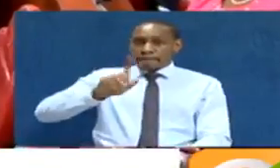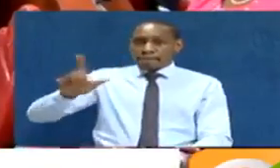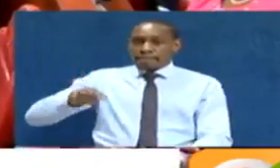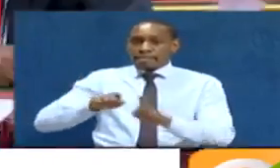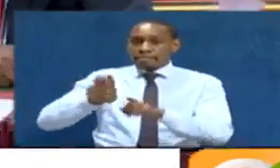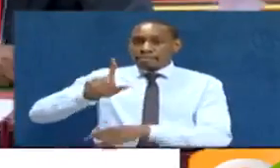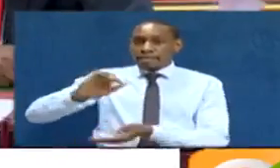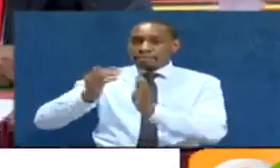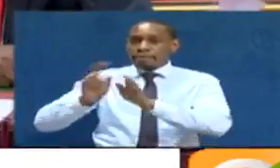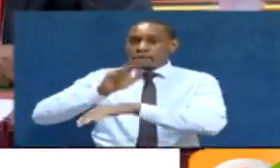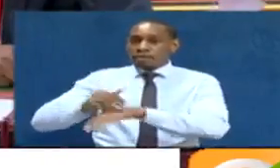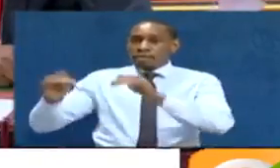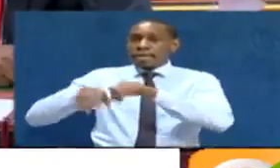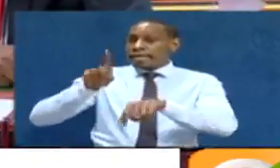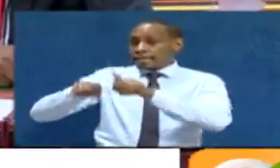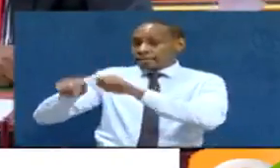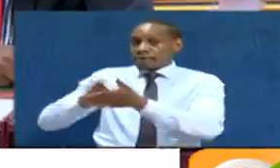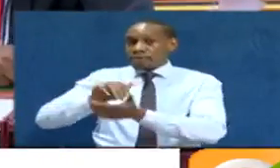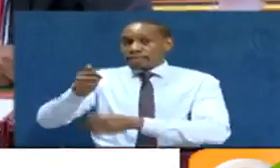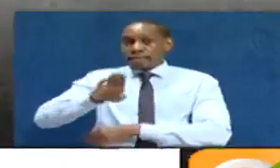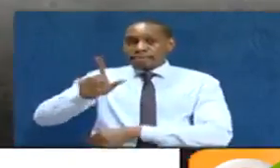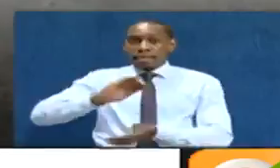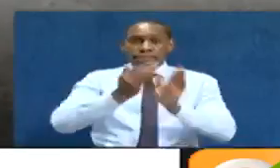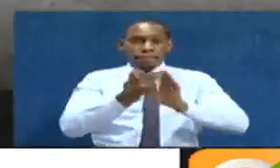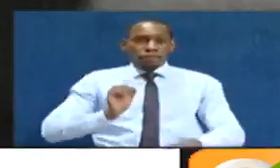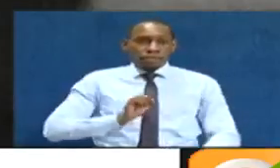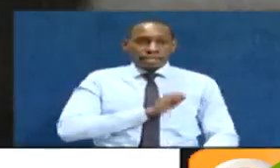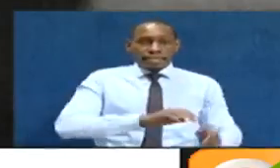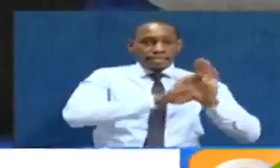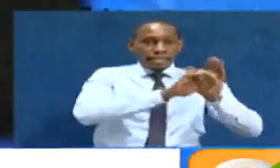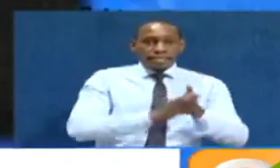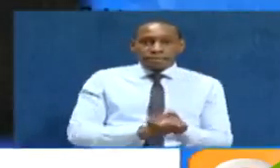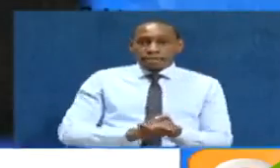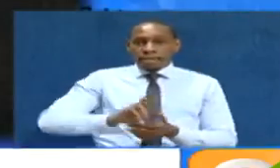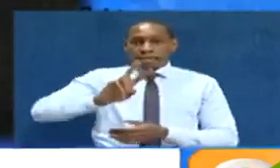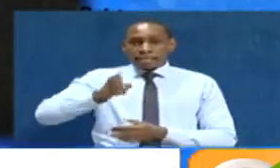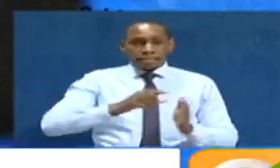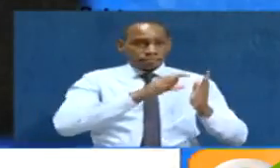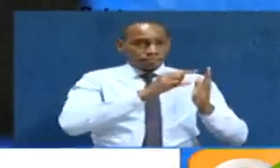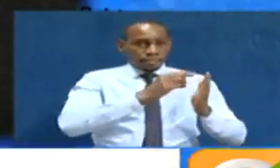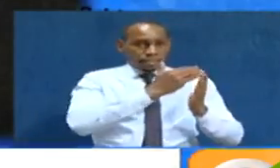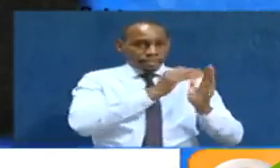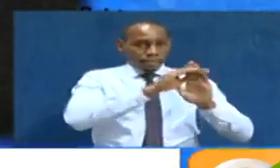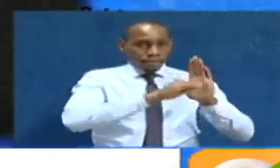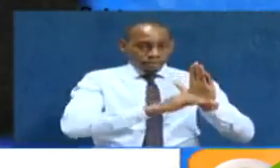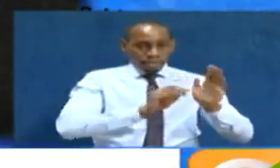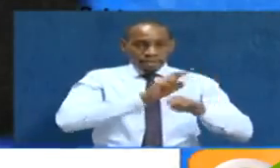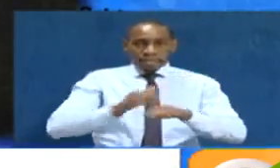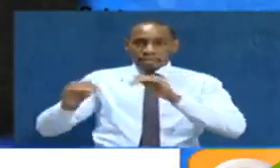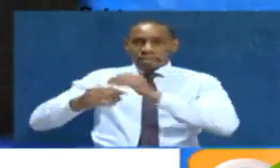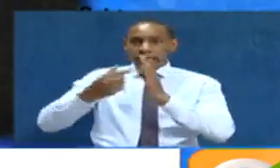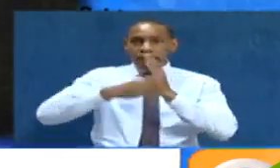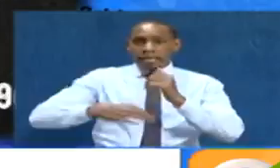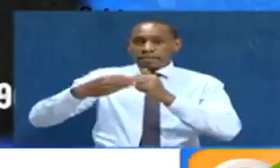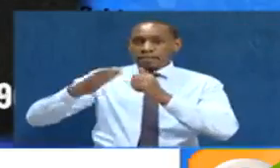that the bill at the National Assembly is at variance with the one at the Senate. For instance, the second schedule in the National Assembly's document speaks of